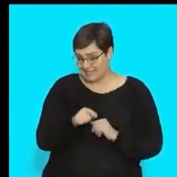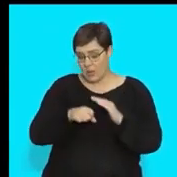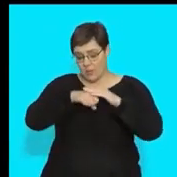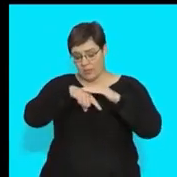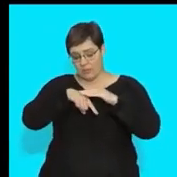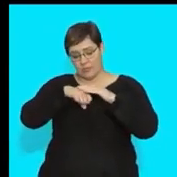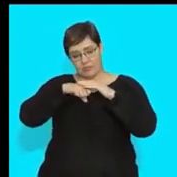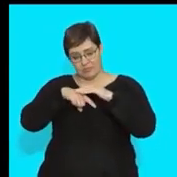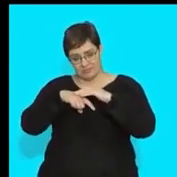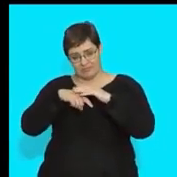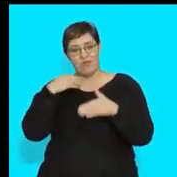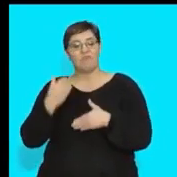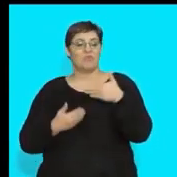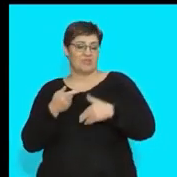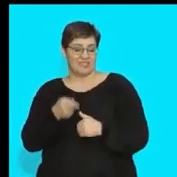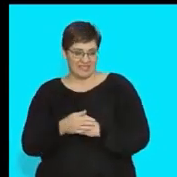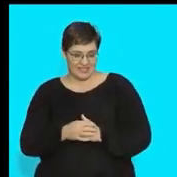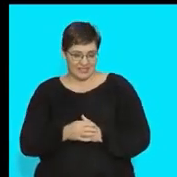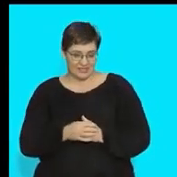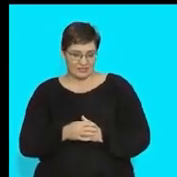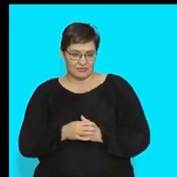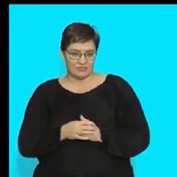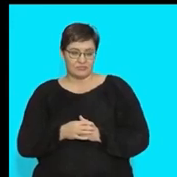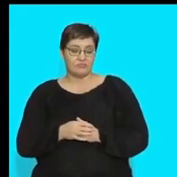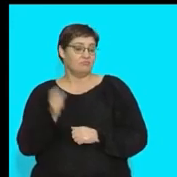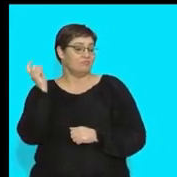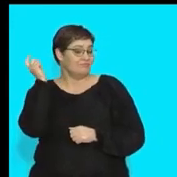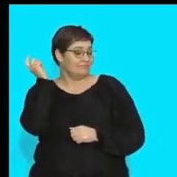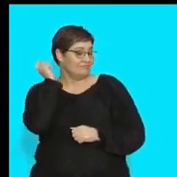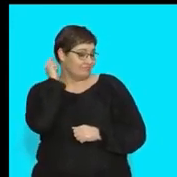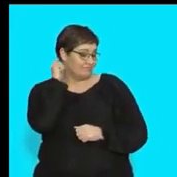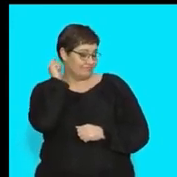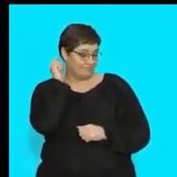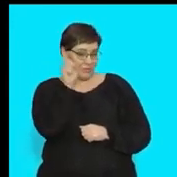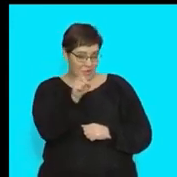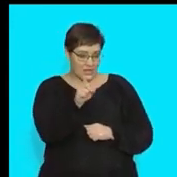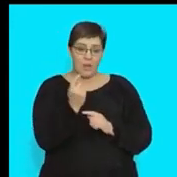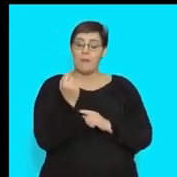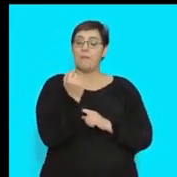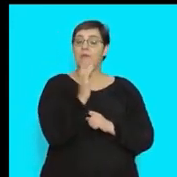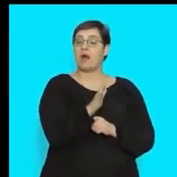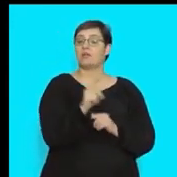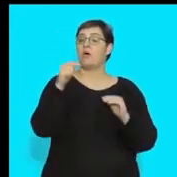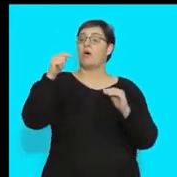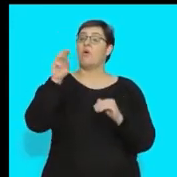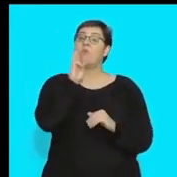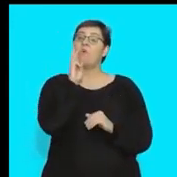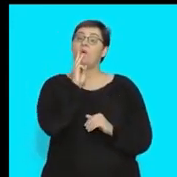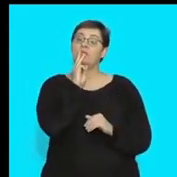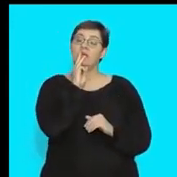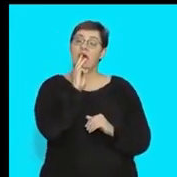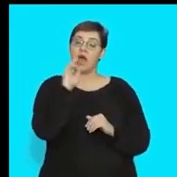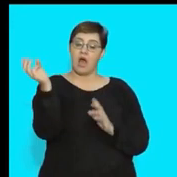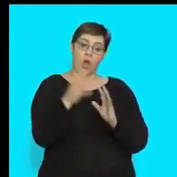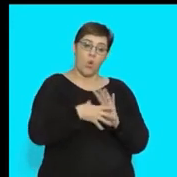the process, but I want to keep you this in mind. We don't want a plant to lose water all of